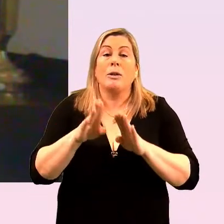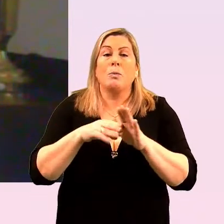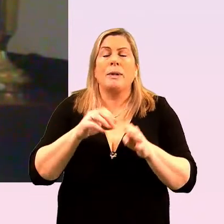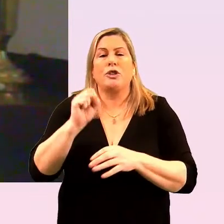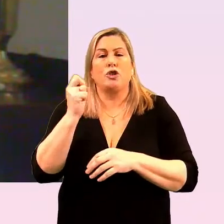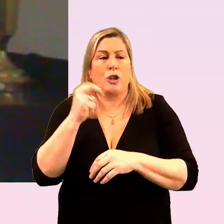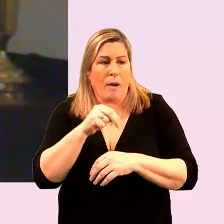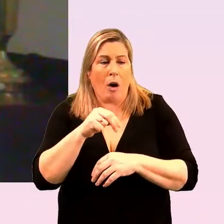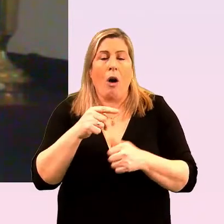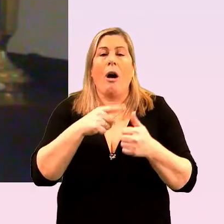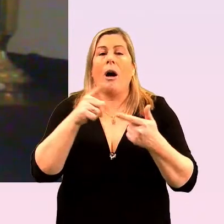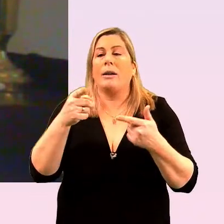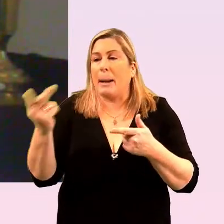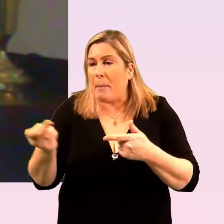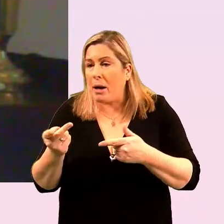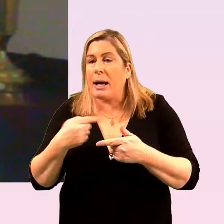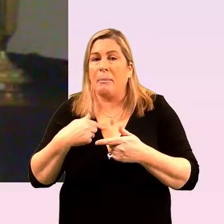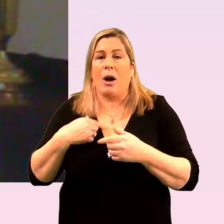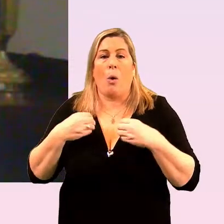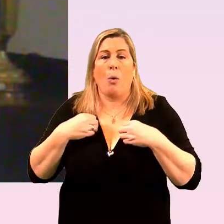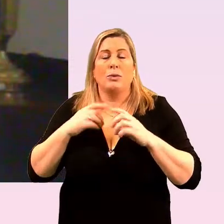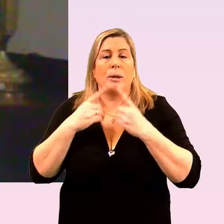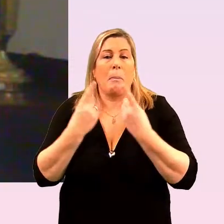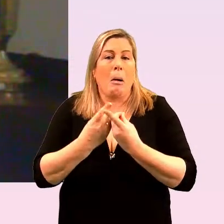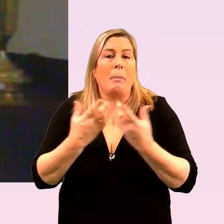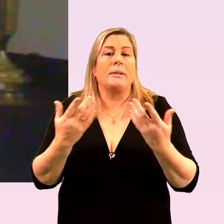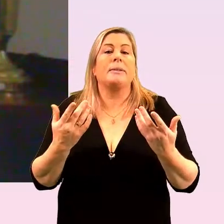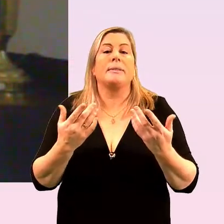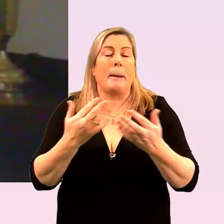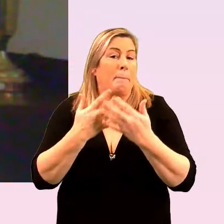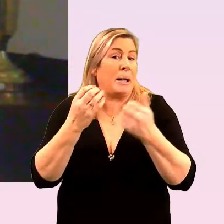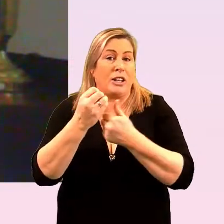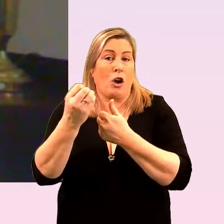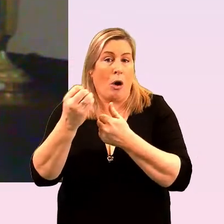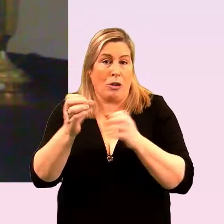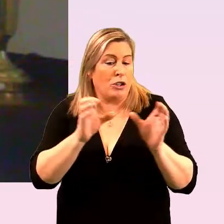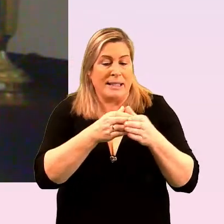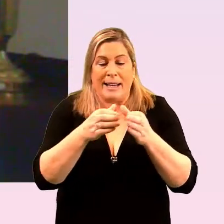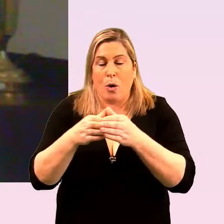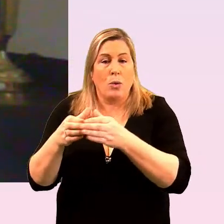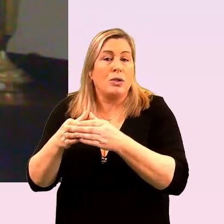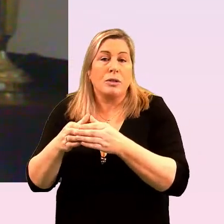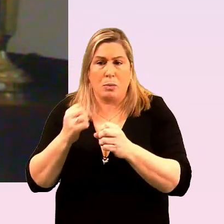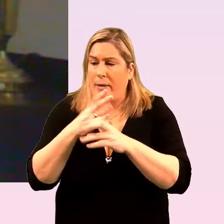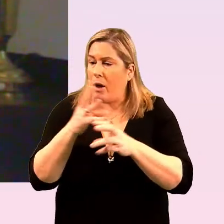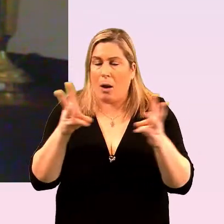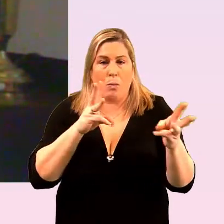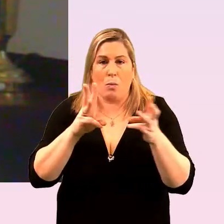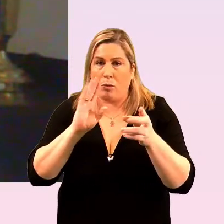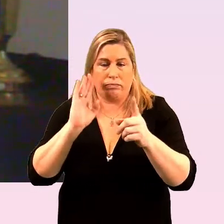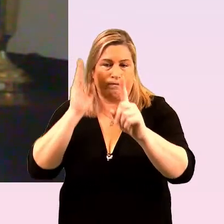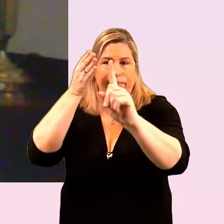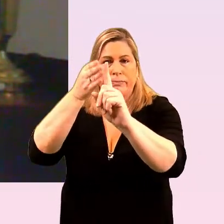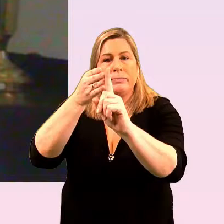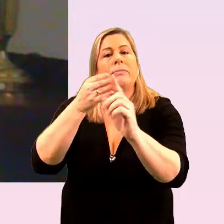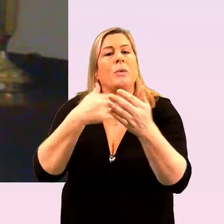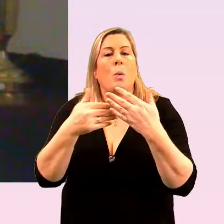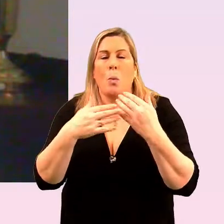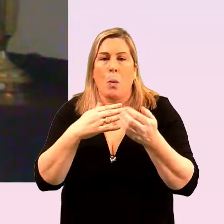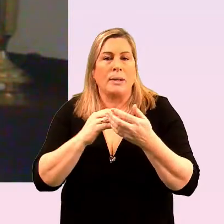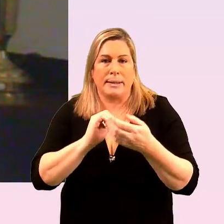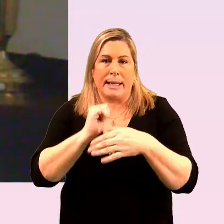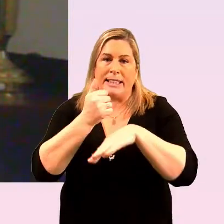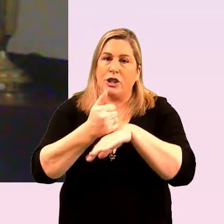Siobhan and our own department and many other stakeholders. We've all worked towards what initiatives